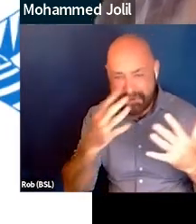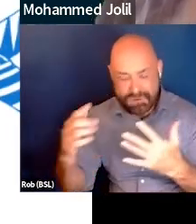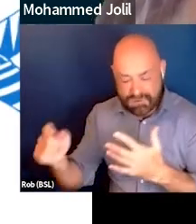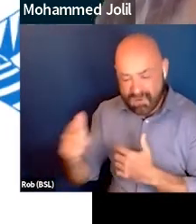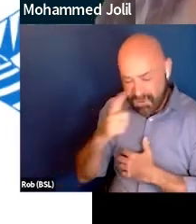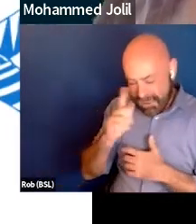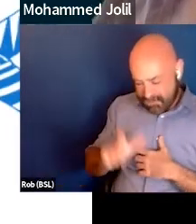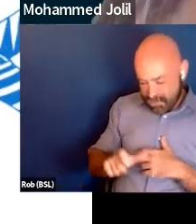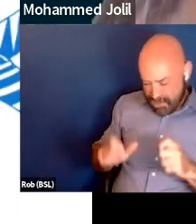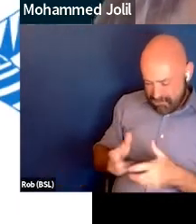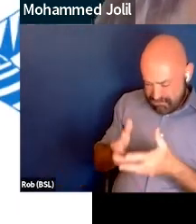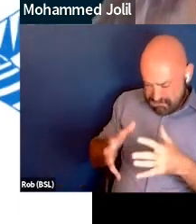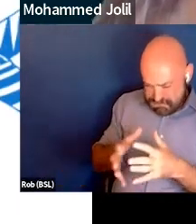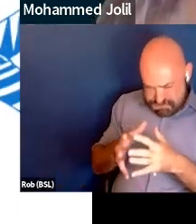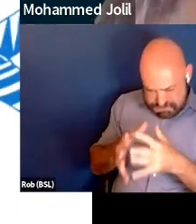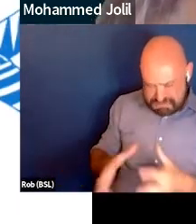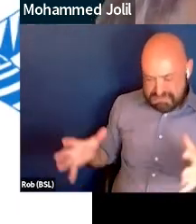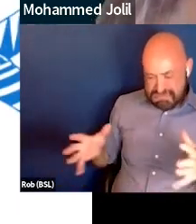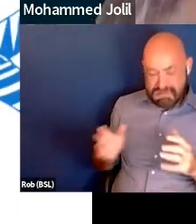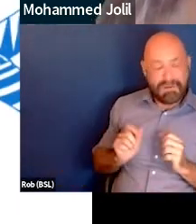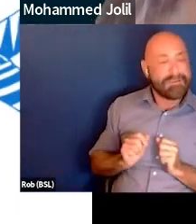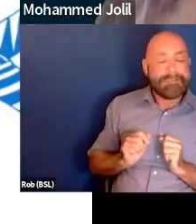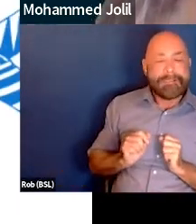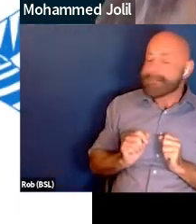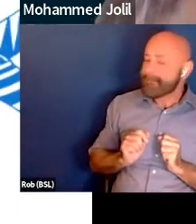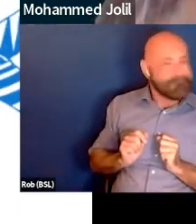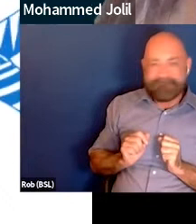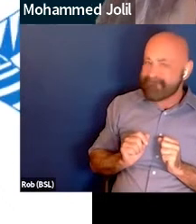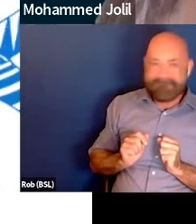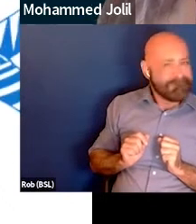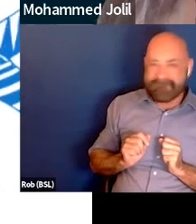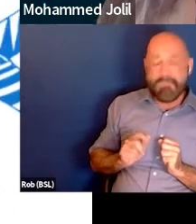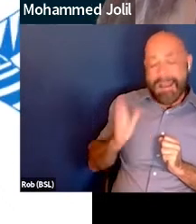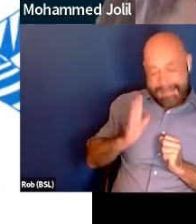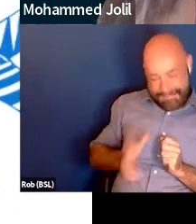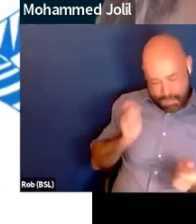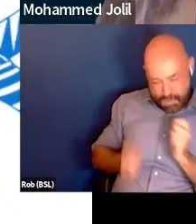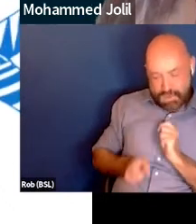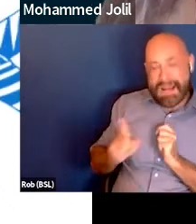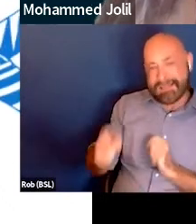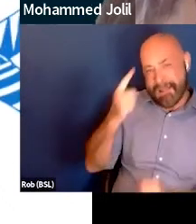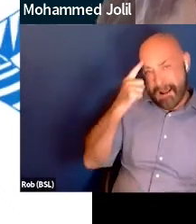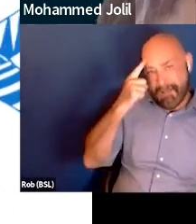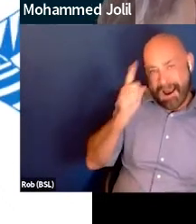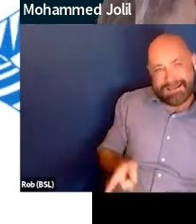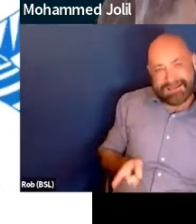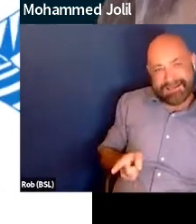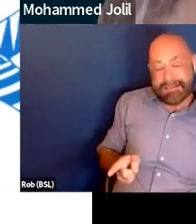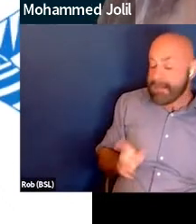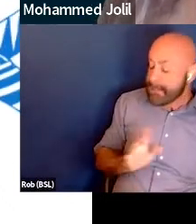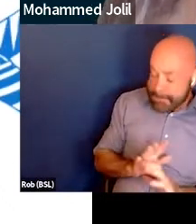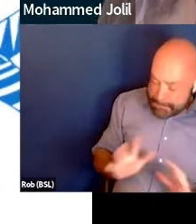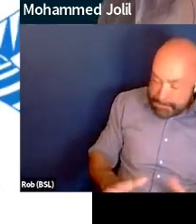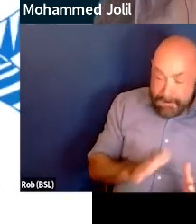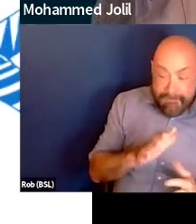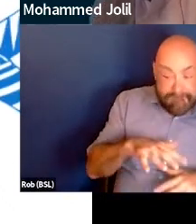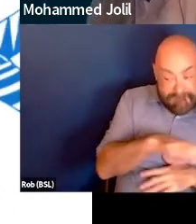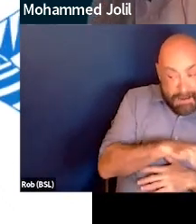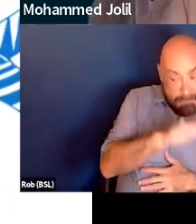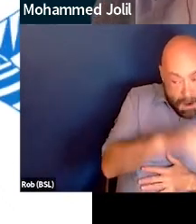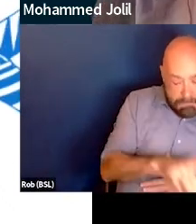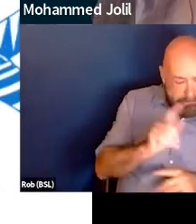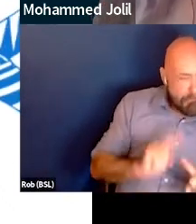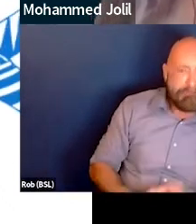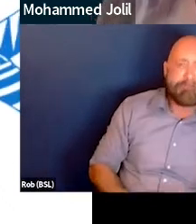And just to change that mindset and concept, that actually, no, it's a significant